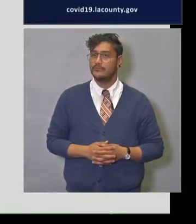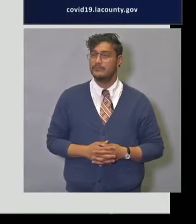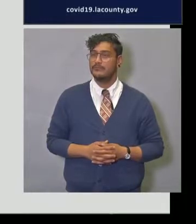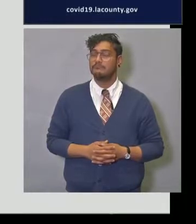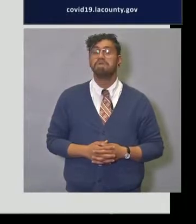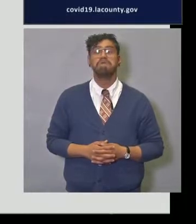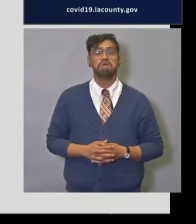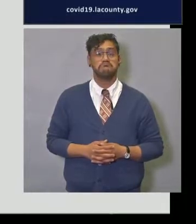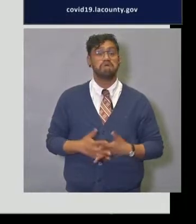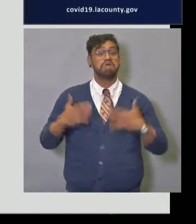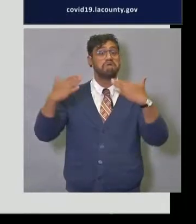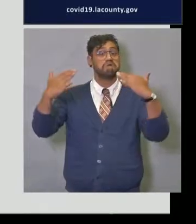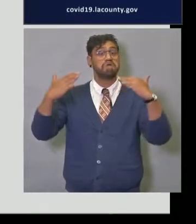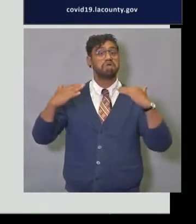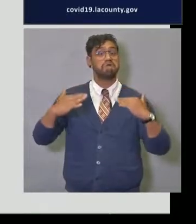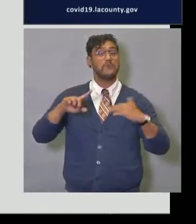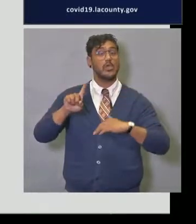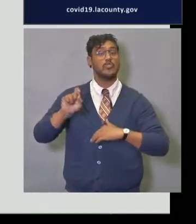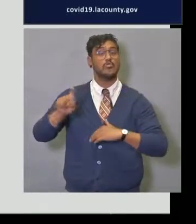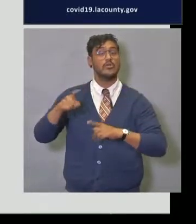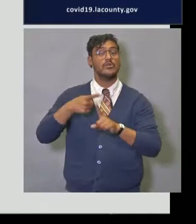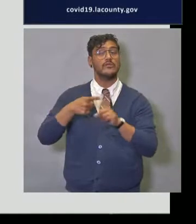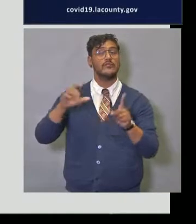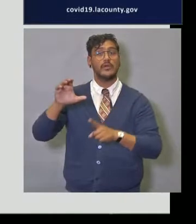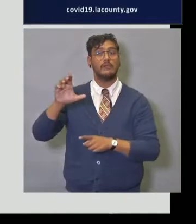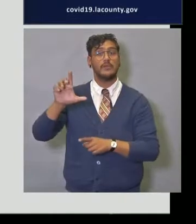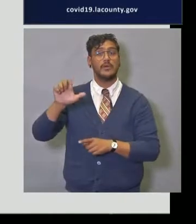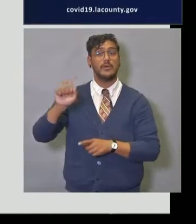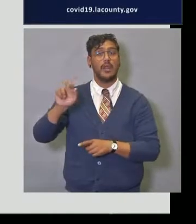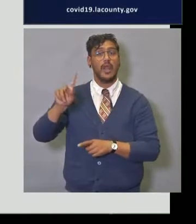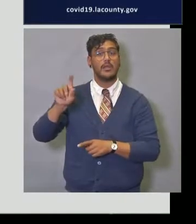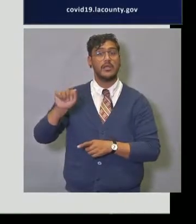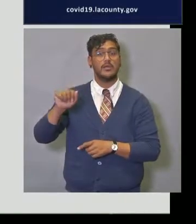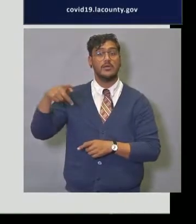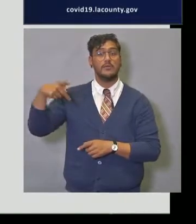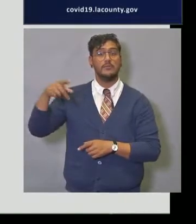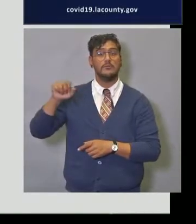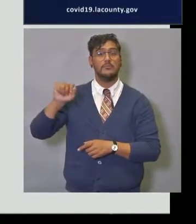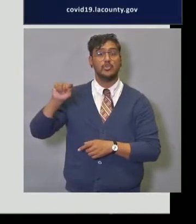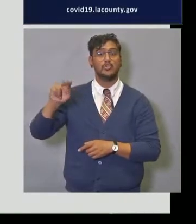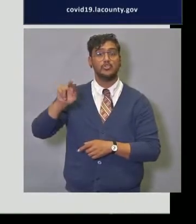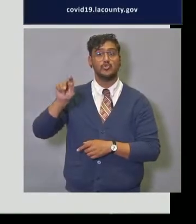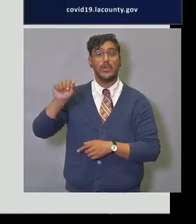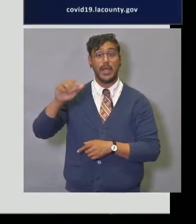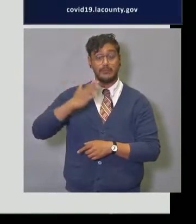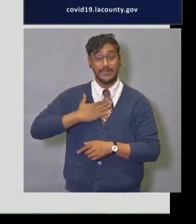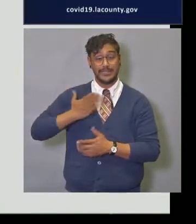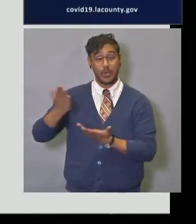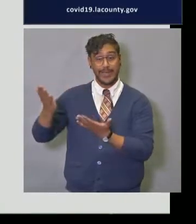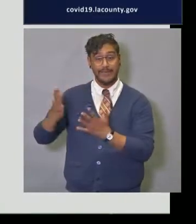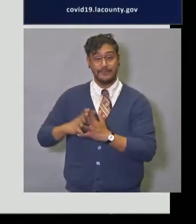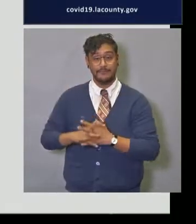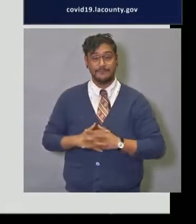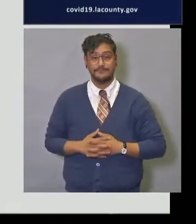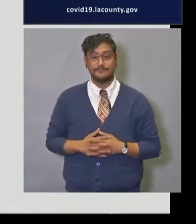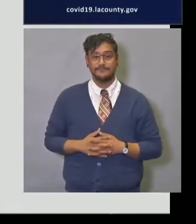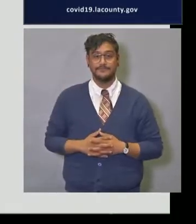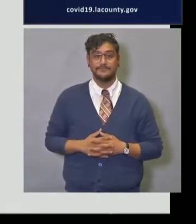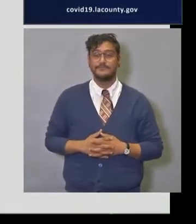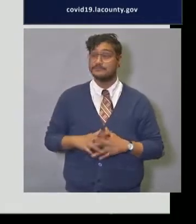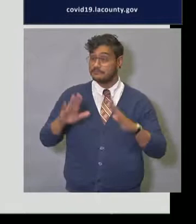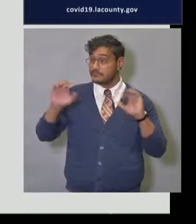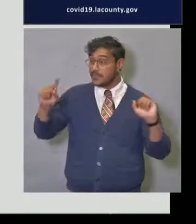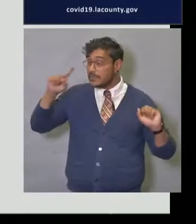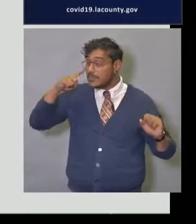Our next question comes from the line of Claudia Pisciuta. Claudia, your line is unmuted. Please go ahead. Hi, can